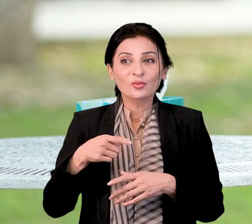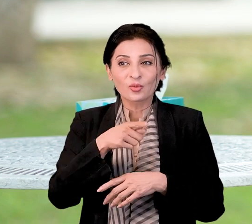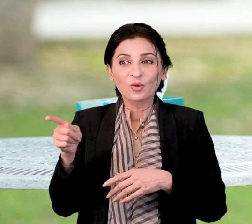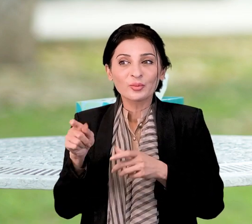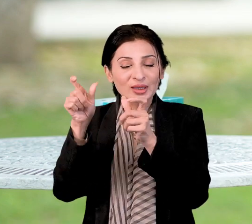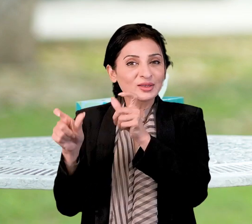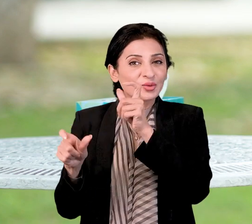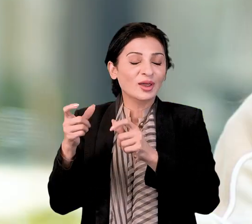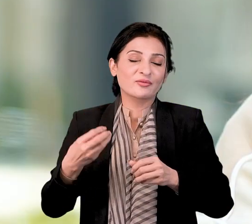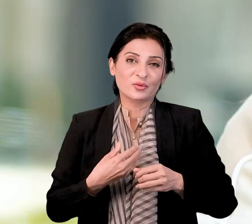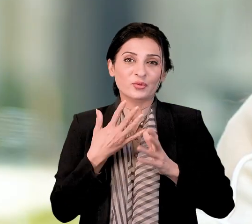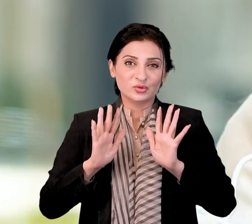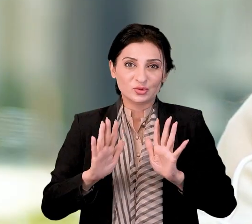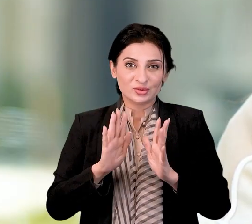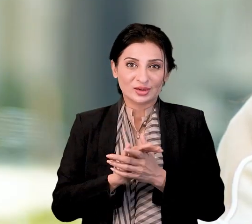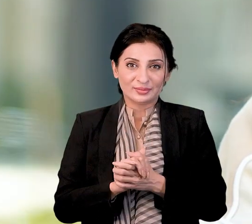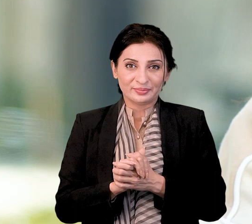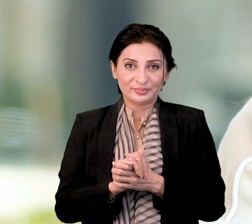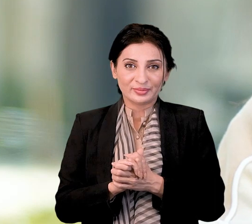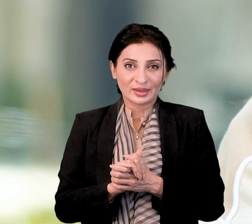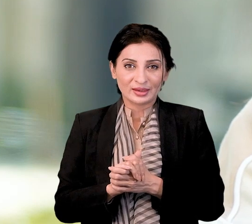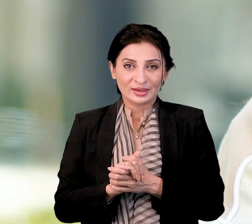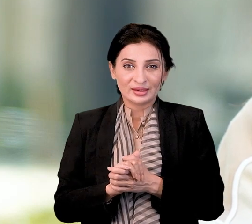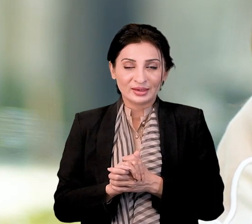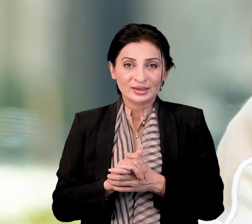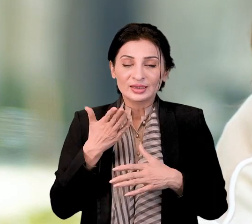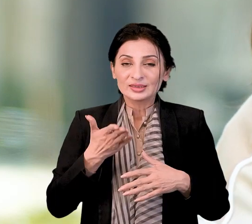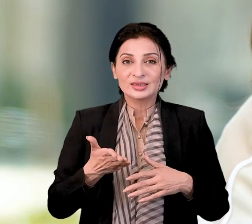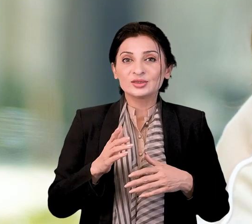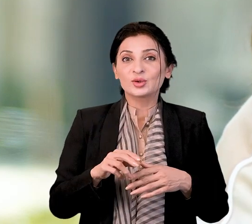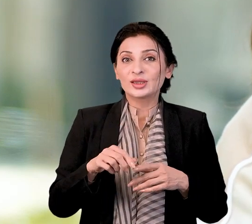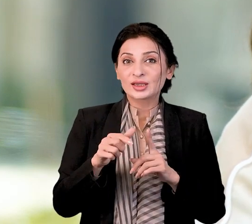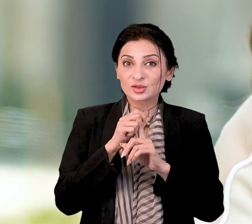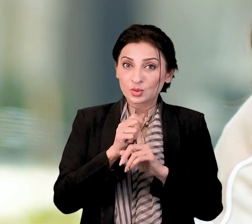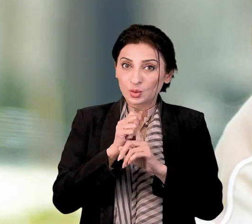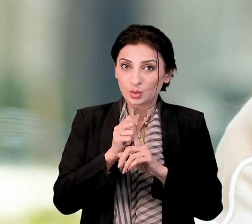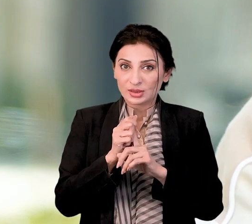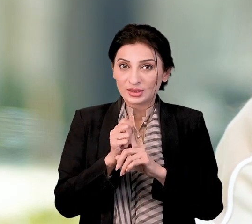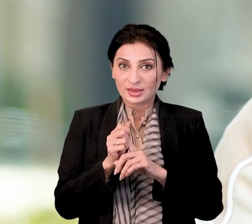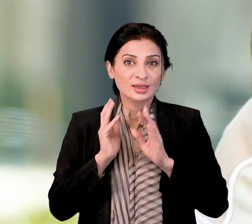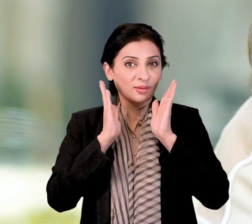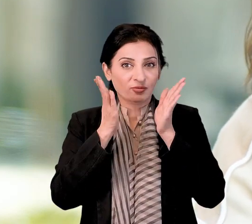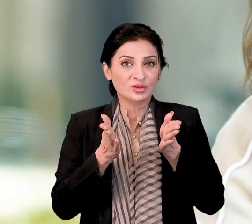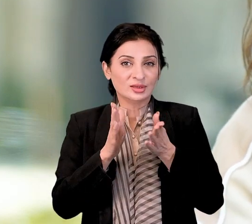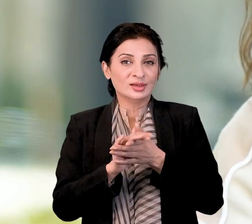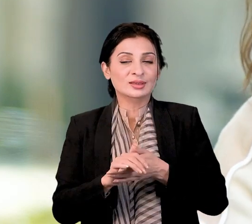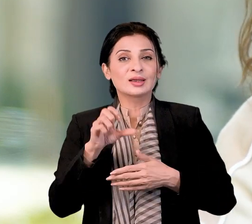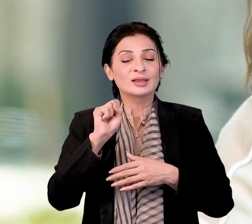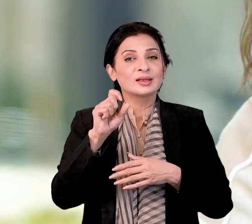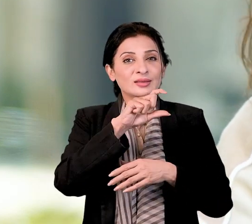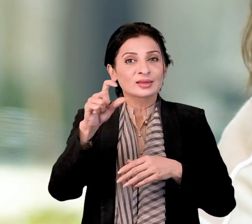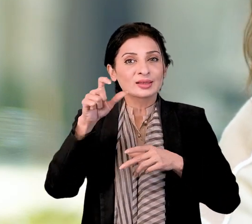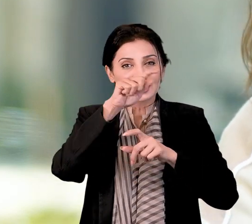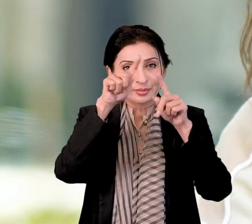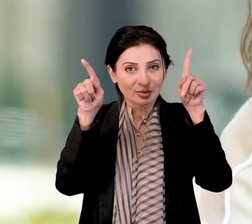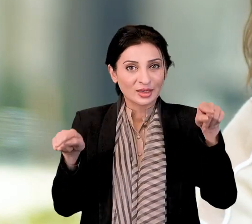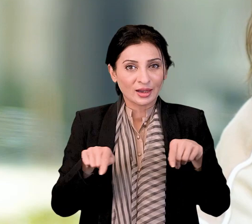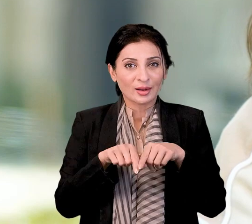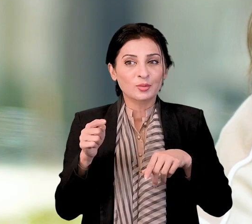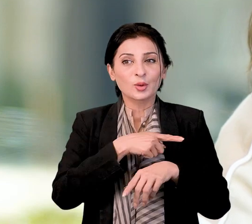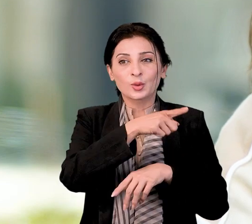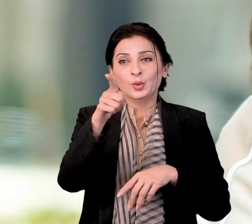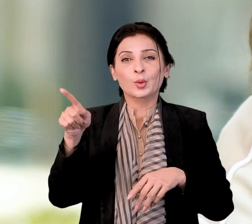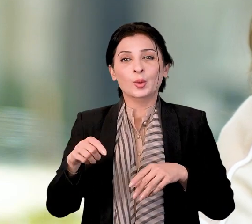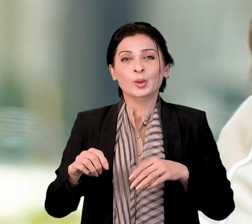good experience. The economic conditions in Pakistan and the political situation has really affected a lot of